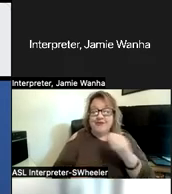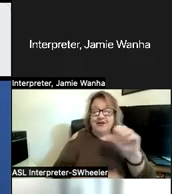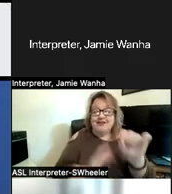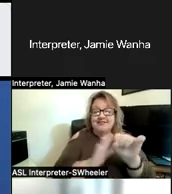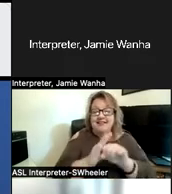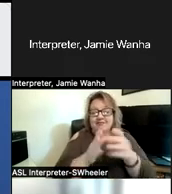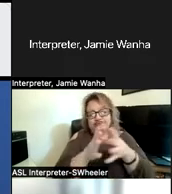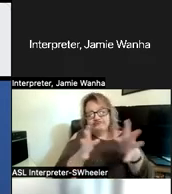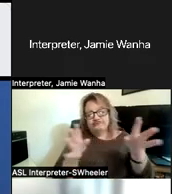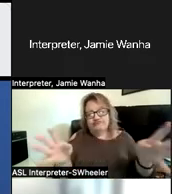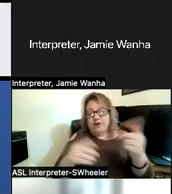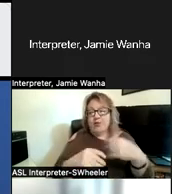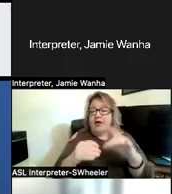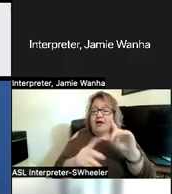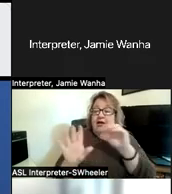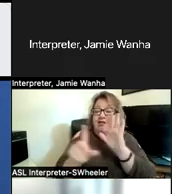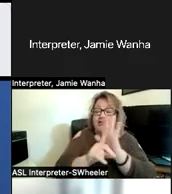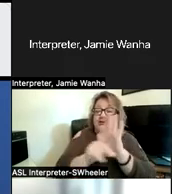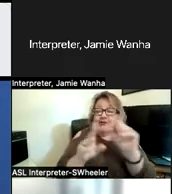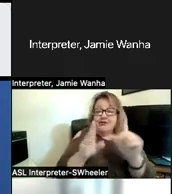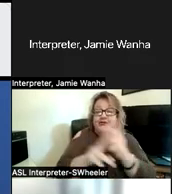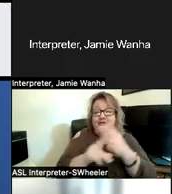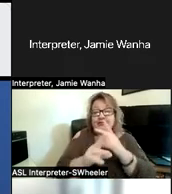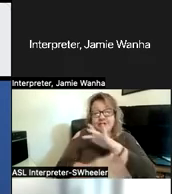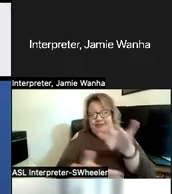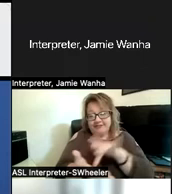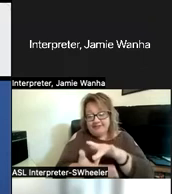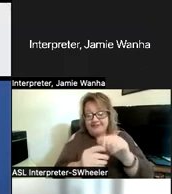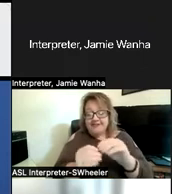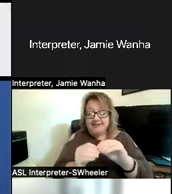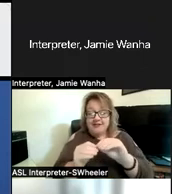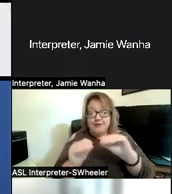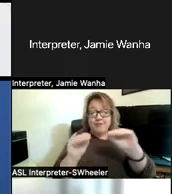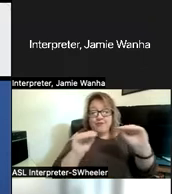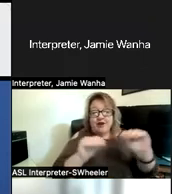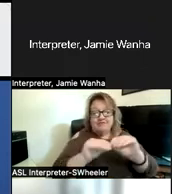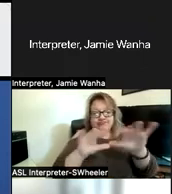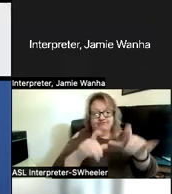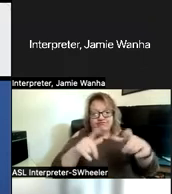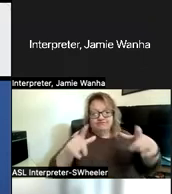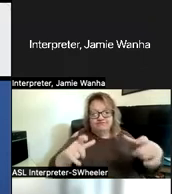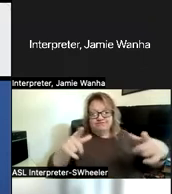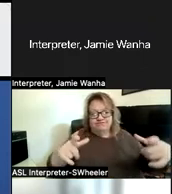statewide, and we'll alert users closest to the epicenter and then of course move out in widening circles.